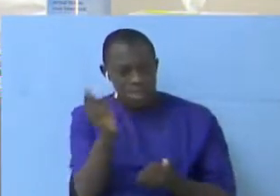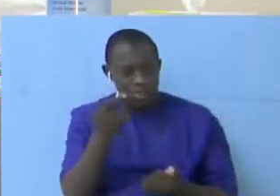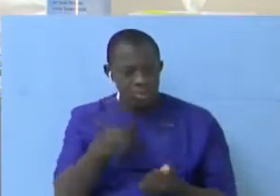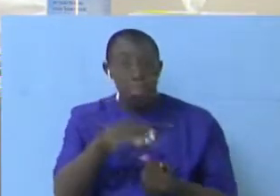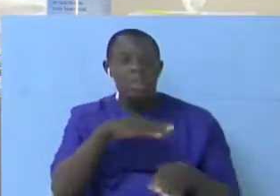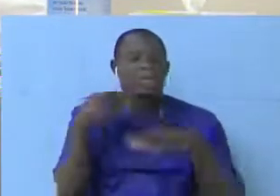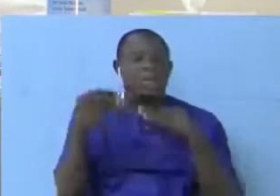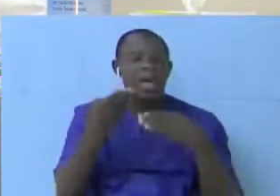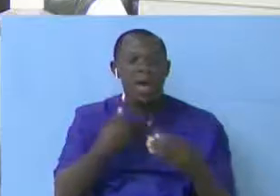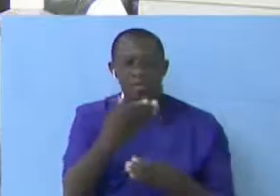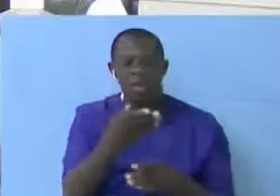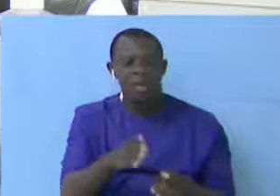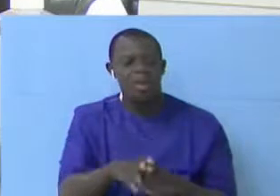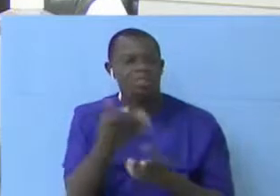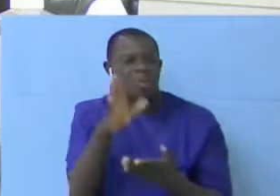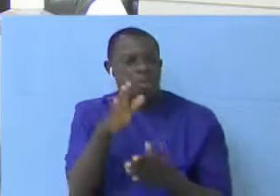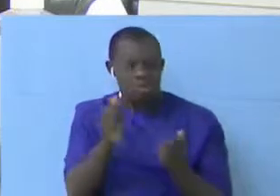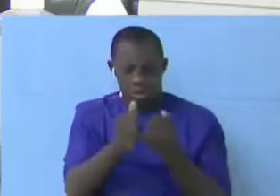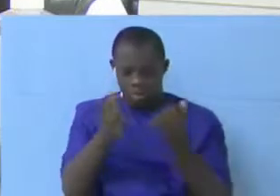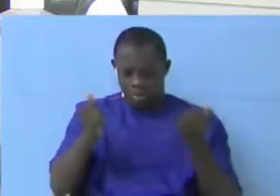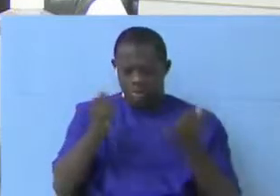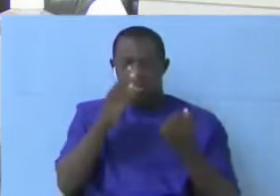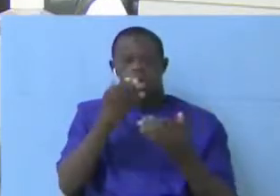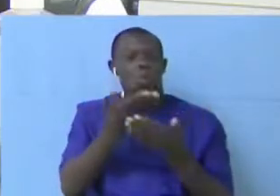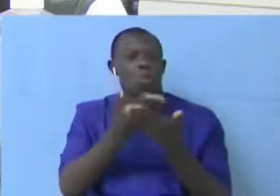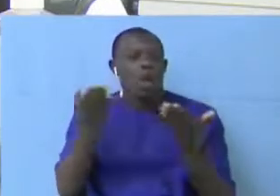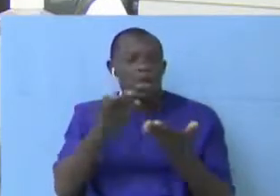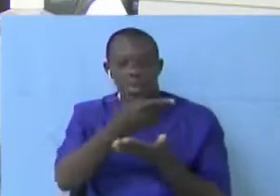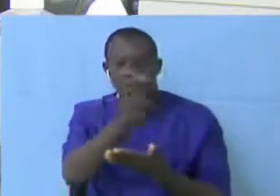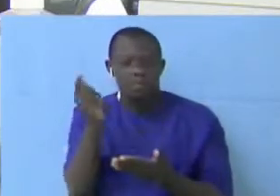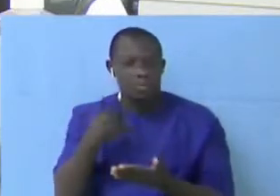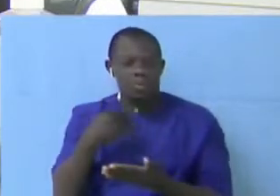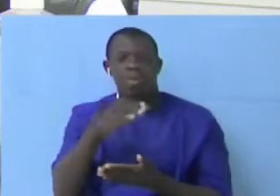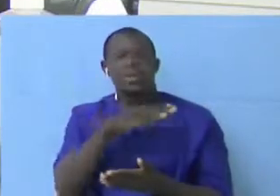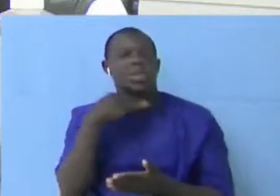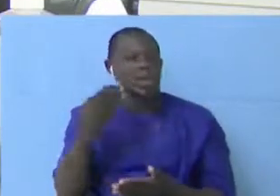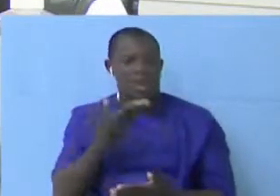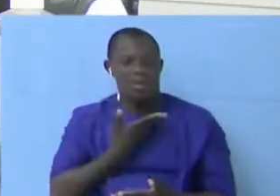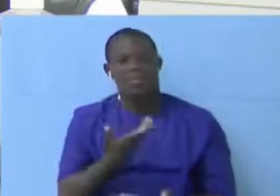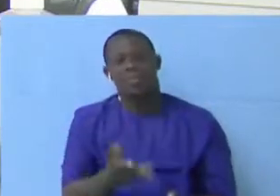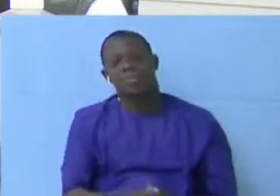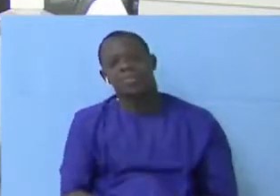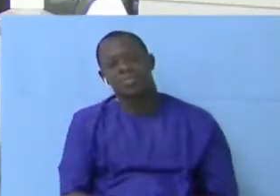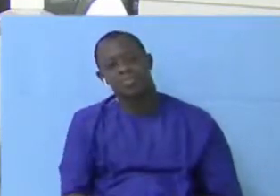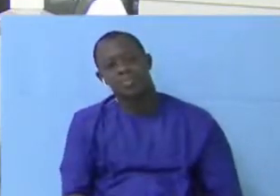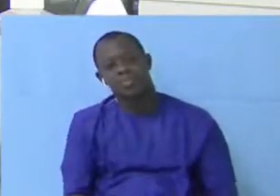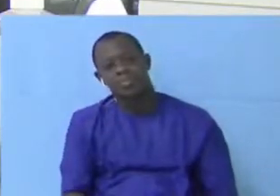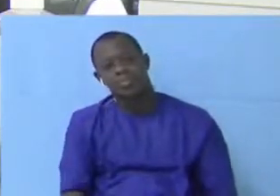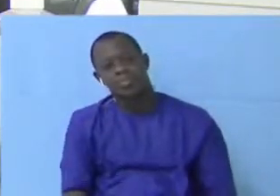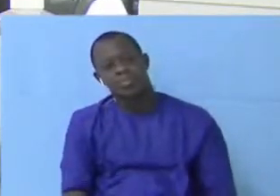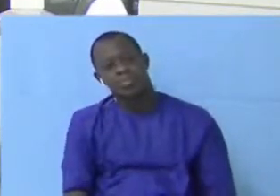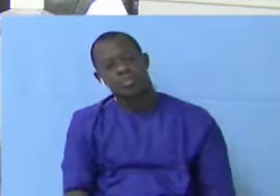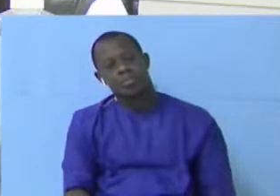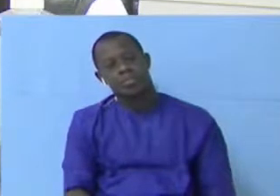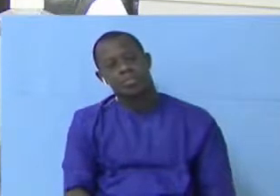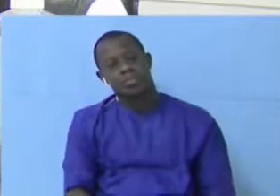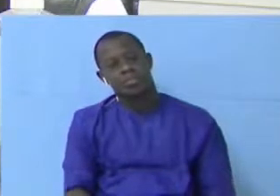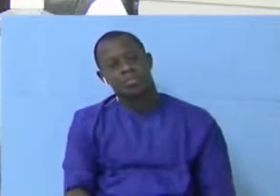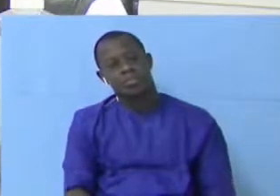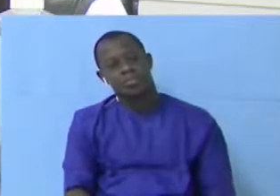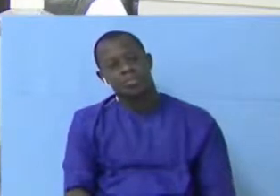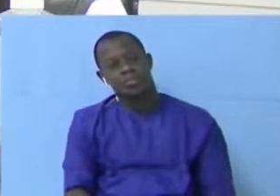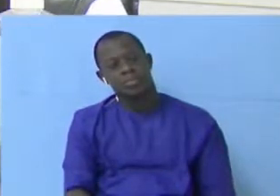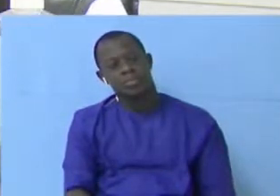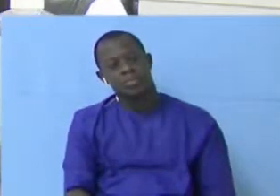they were killed? For kibar kaito nying waya fola ko nyi mul fala fo hanika bi kibar kaito nyi ay tande jela nyi ngaro ko jam wali na jumale